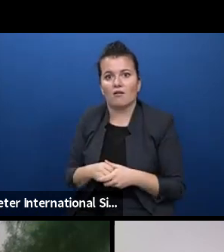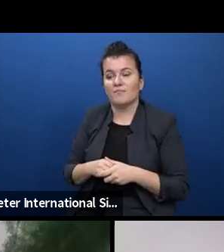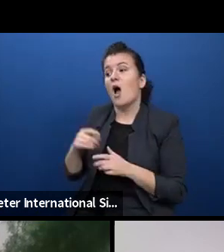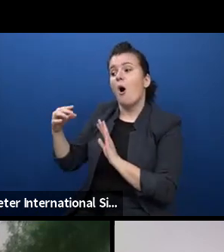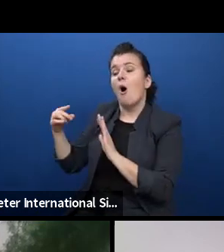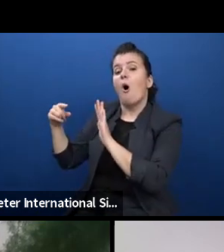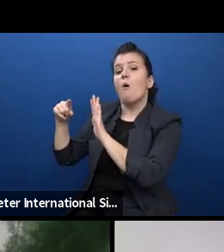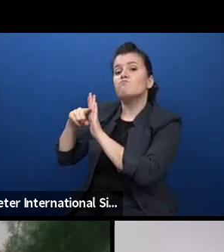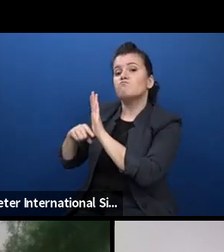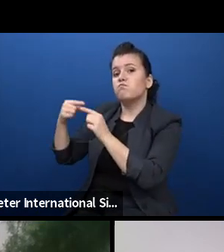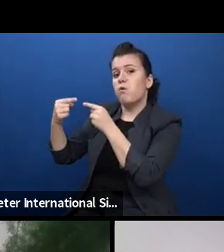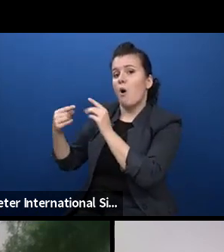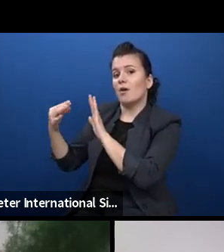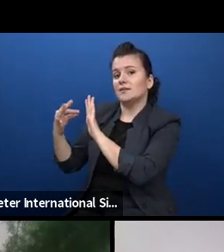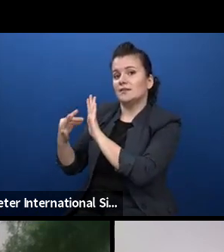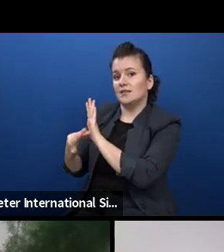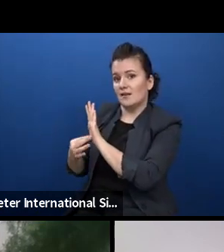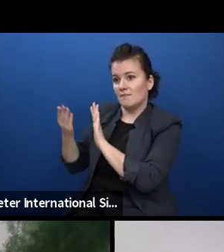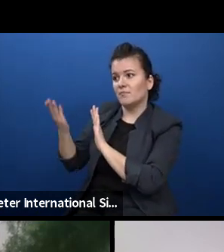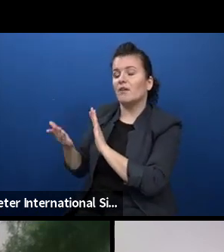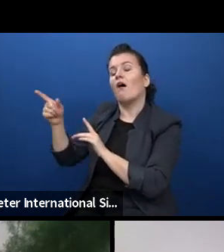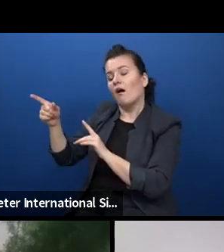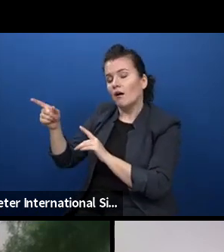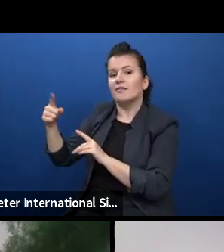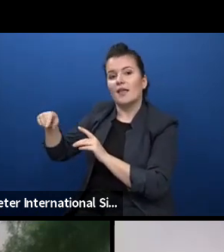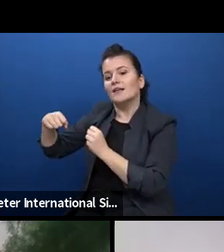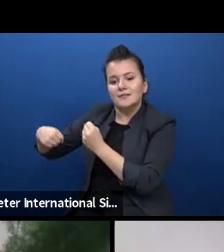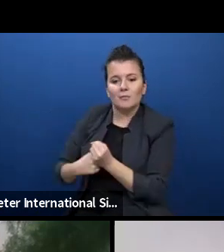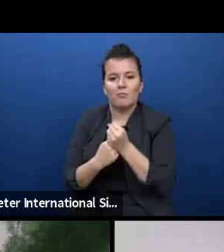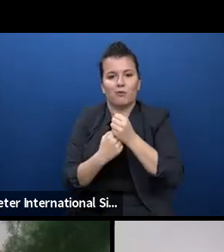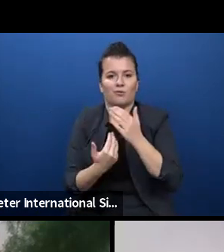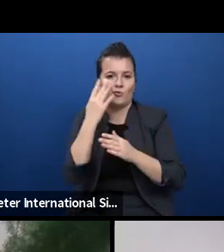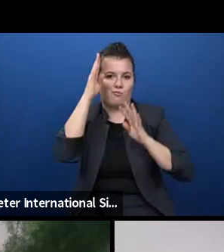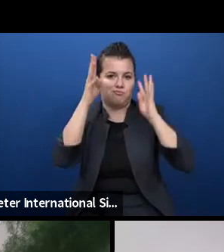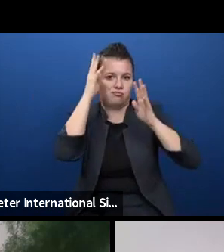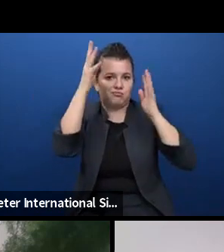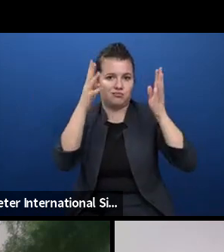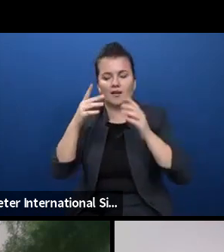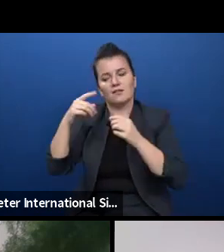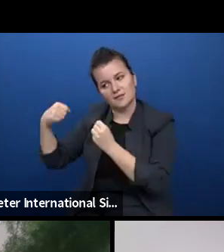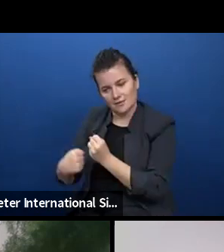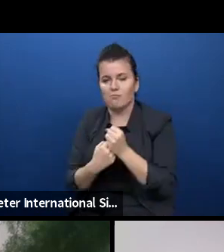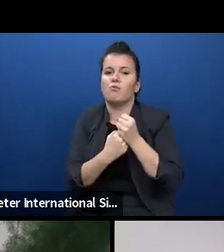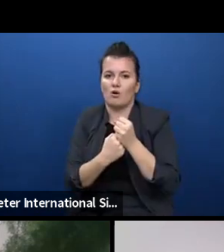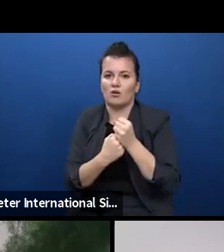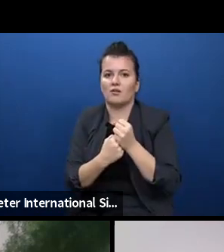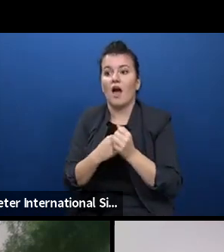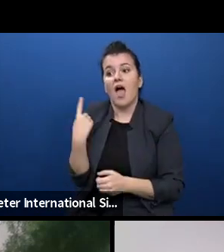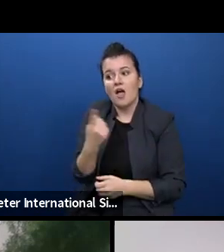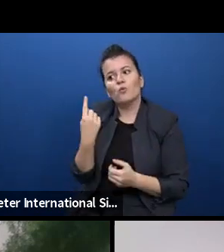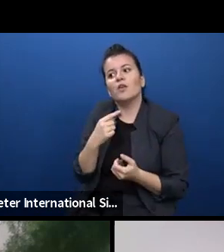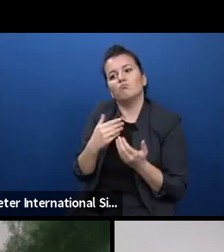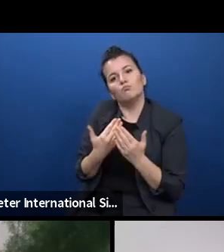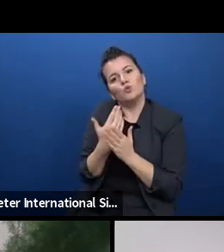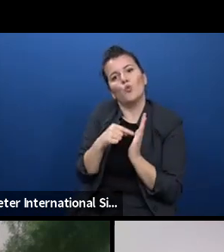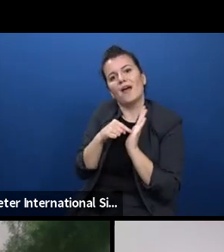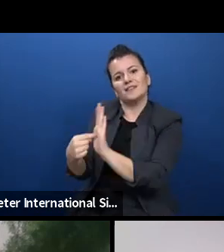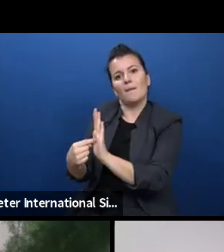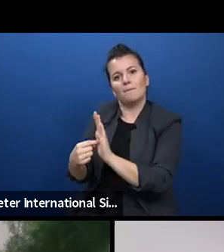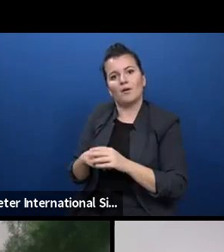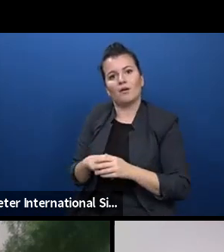first of all, to support this, these ideas. And at least for us, again, it's the way of thinking of setting examples and to promote role